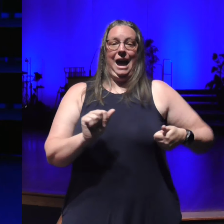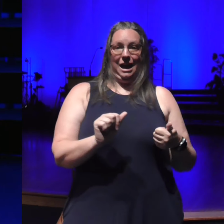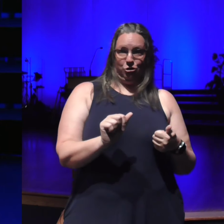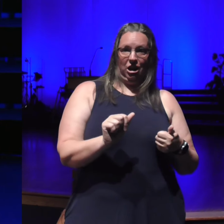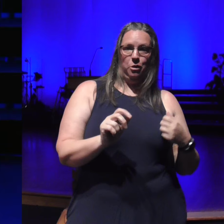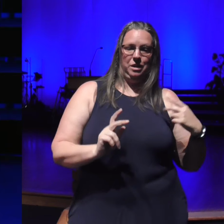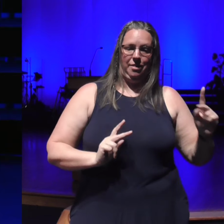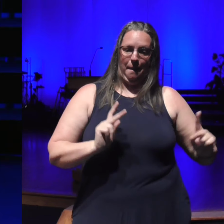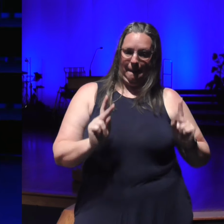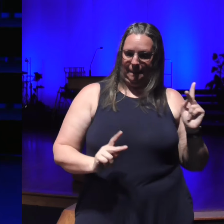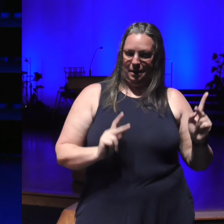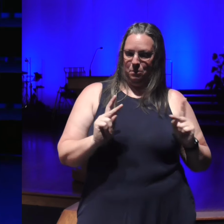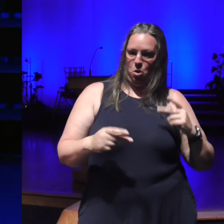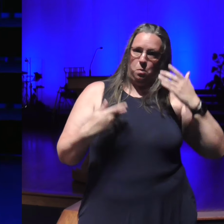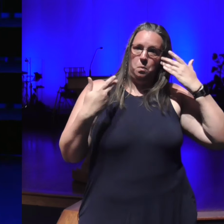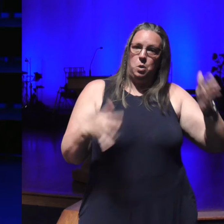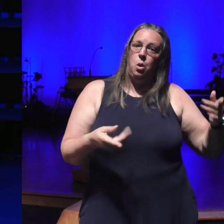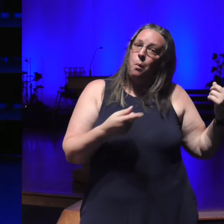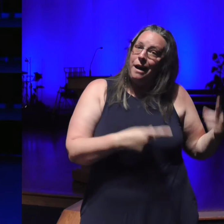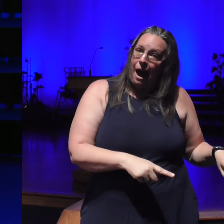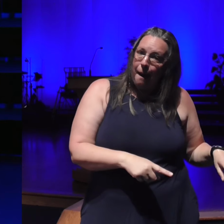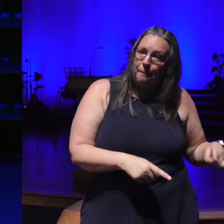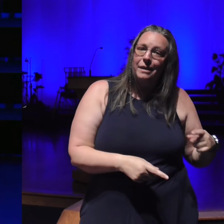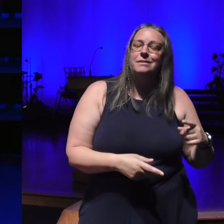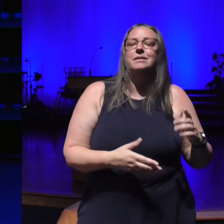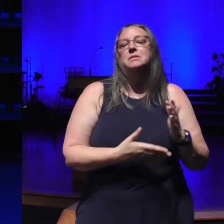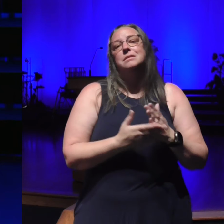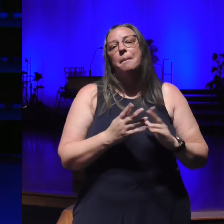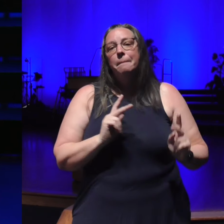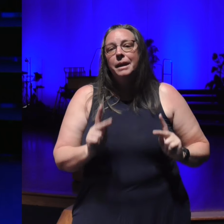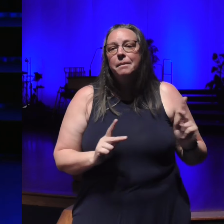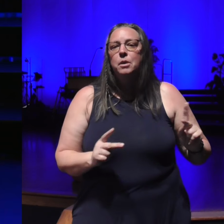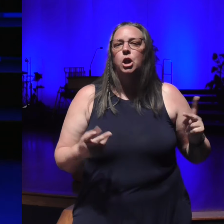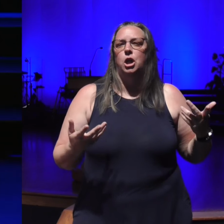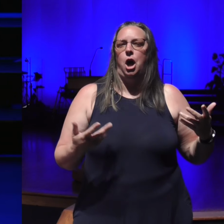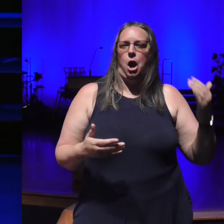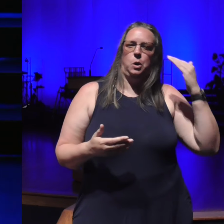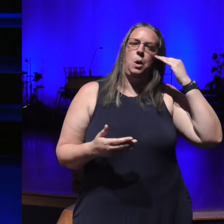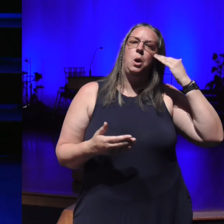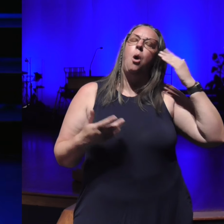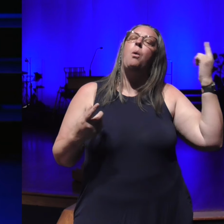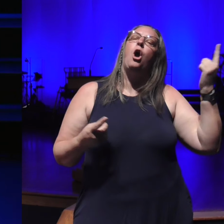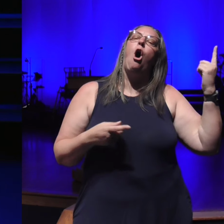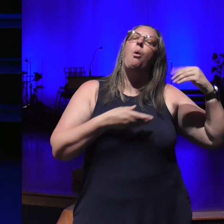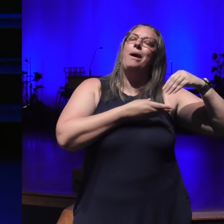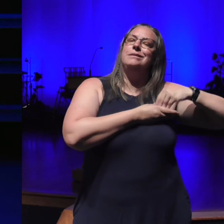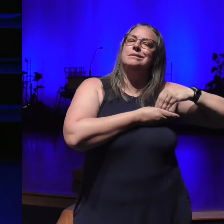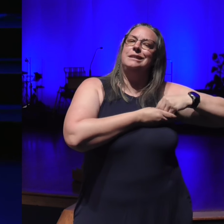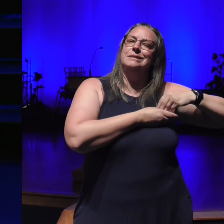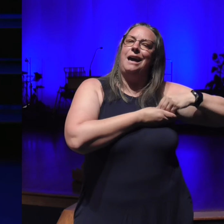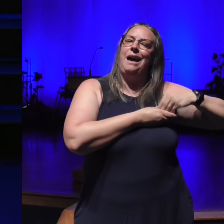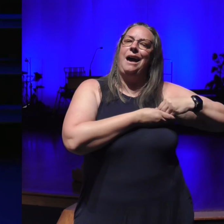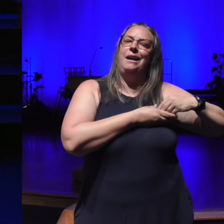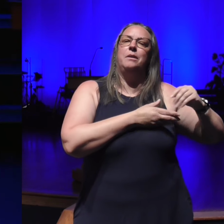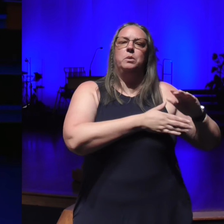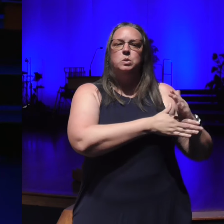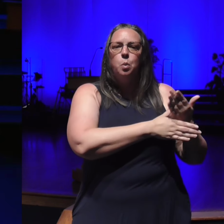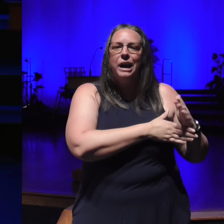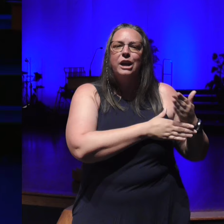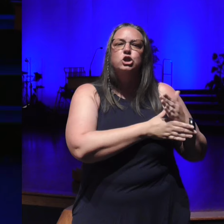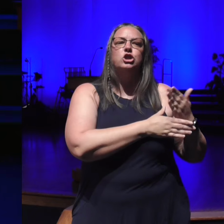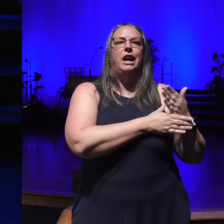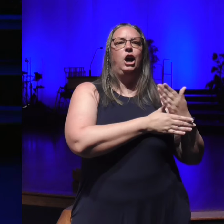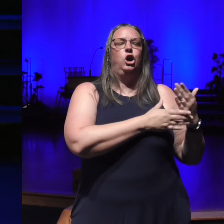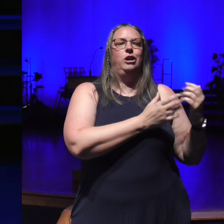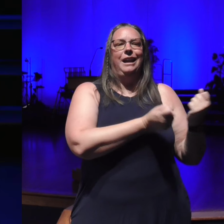to them. Then there are those people that you don't see, but you know are always with you in everything you share and everything